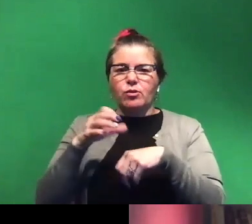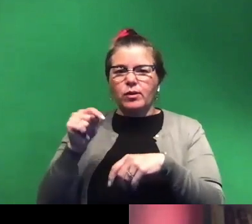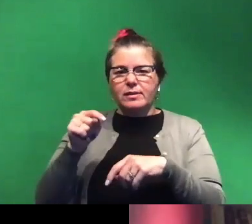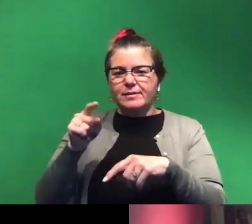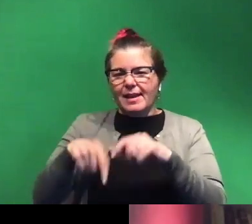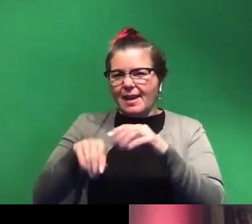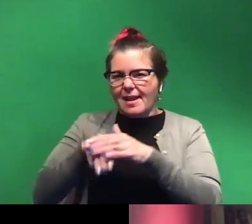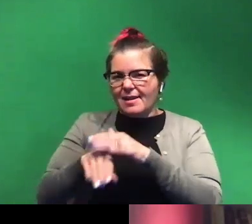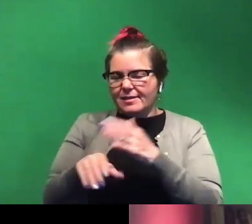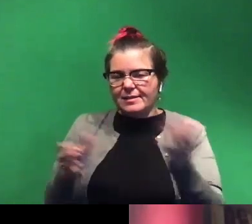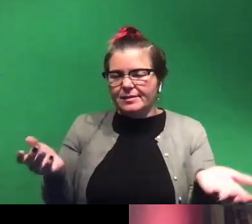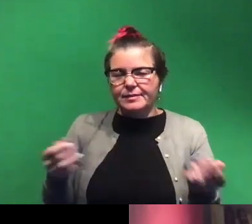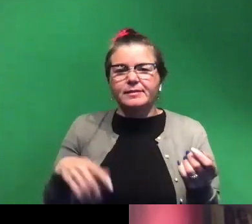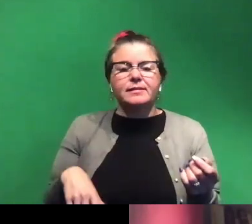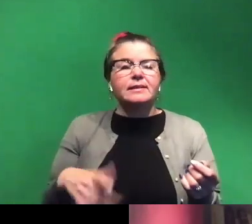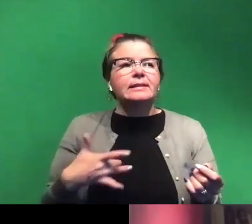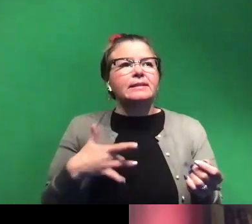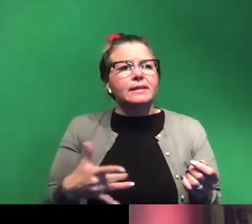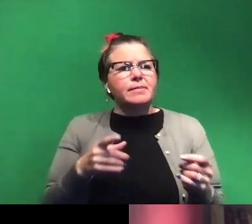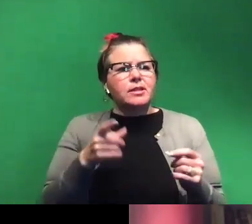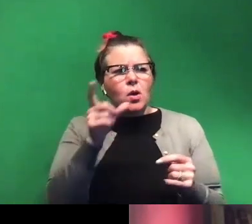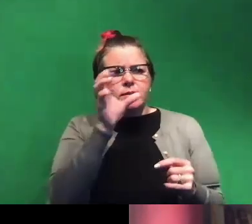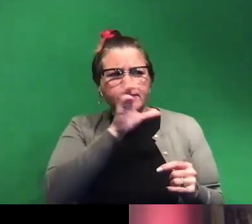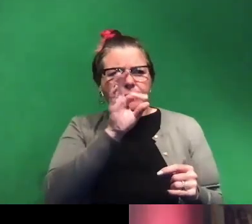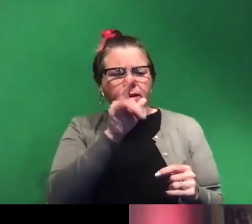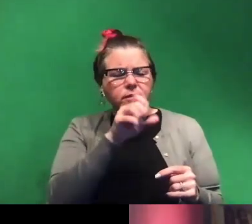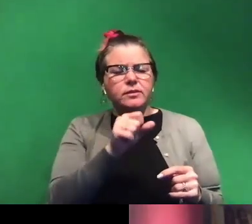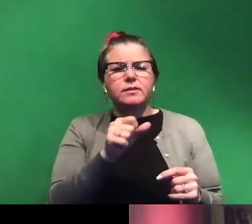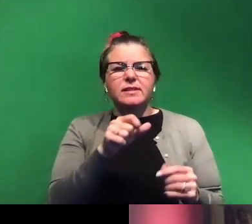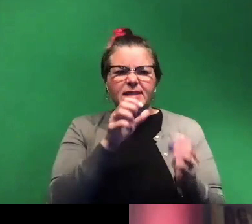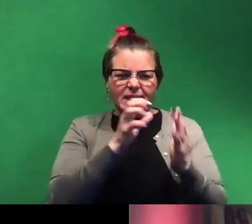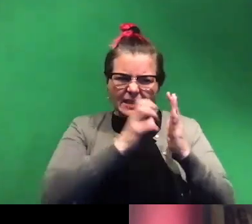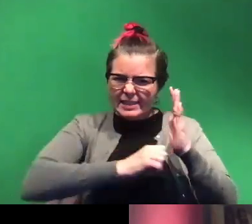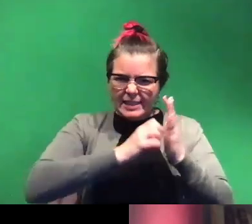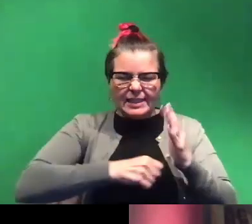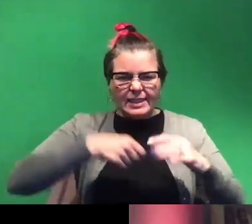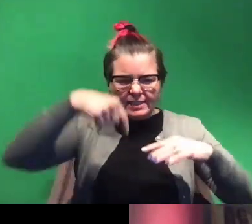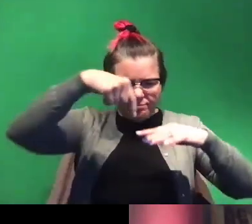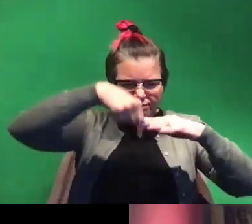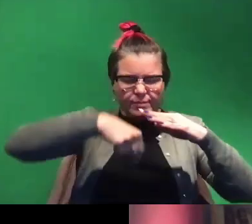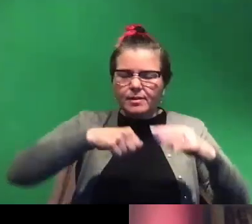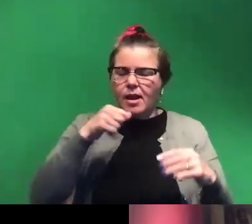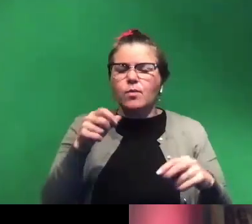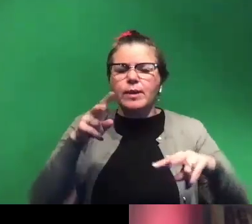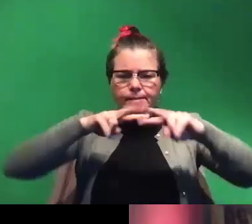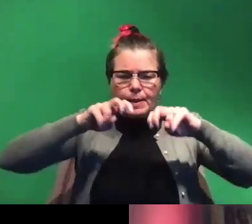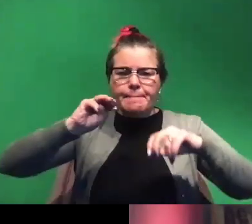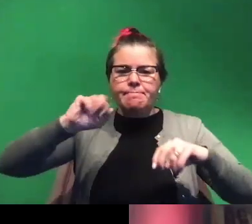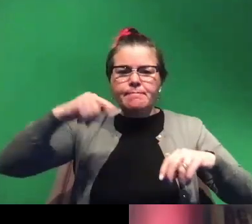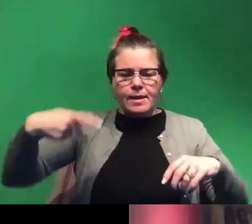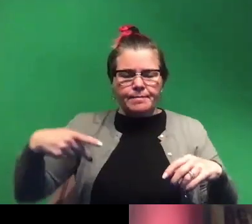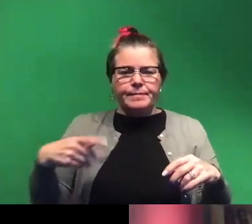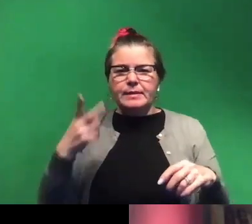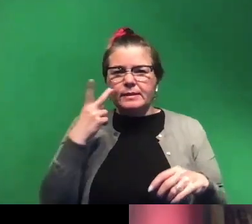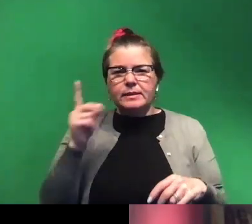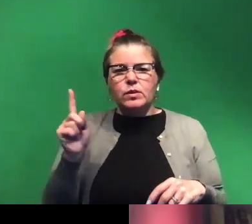to. Mm-hmm. So usually when we go looking for fossils, we're not actually digging. We're not digging down. We look on a map to see where